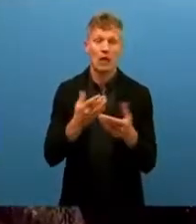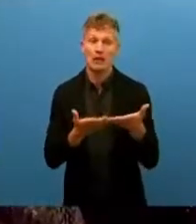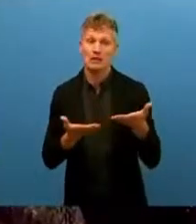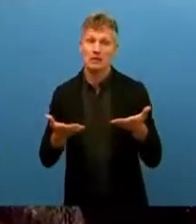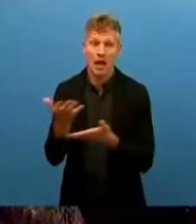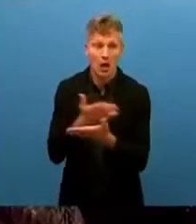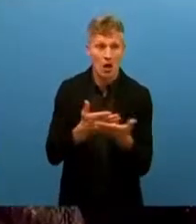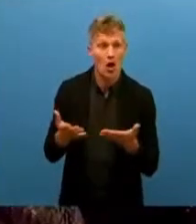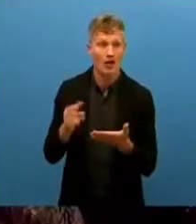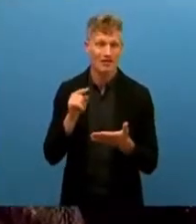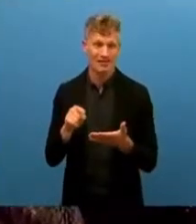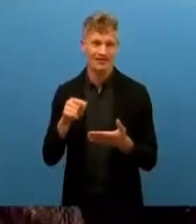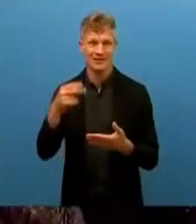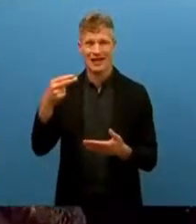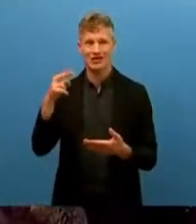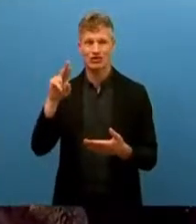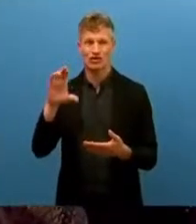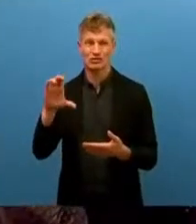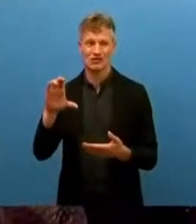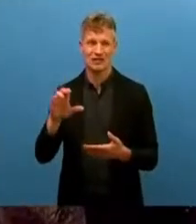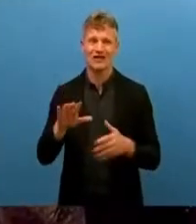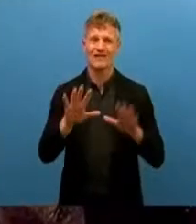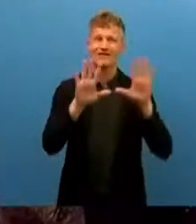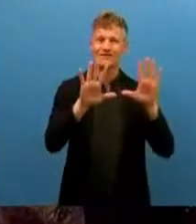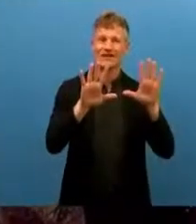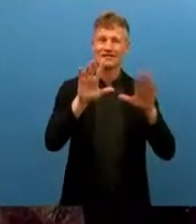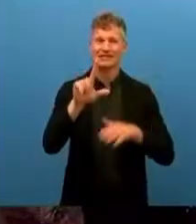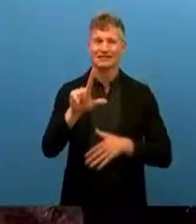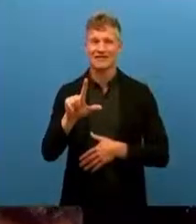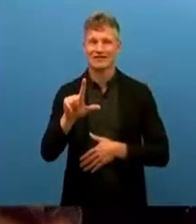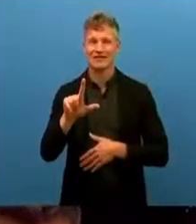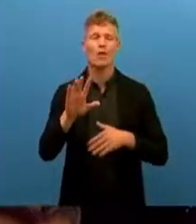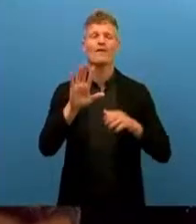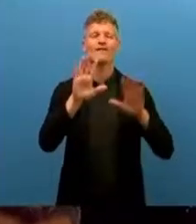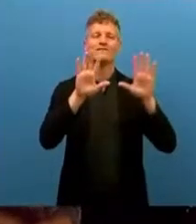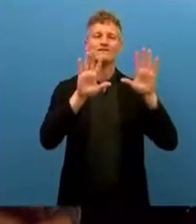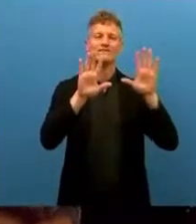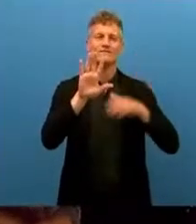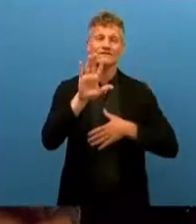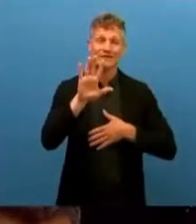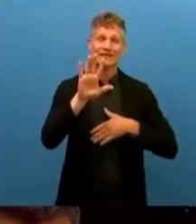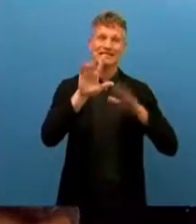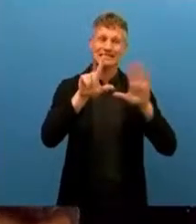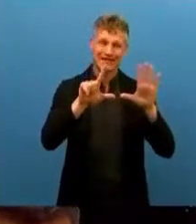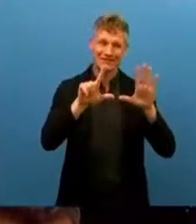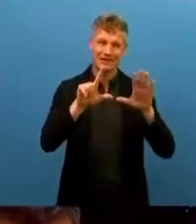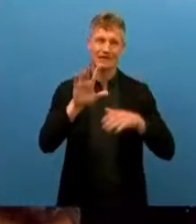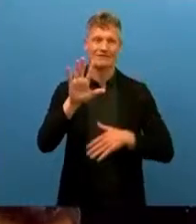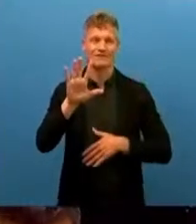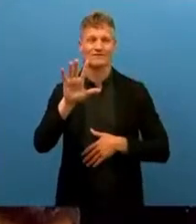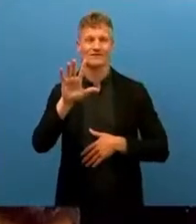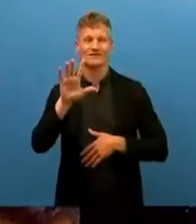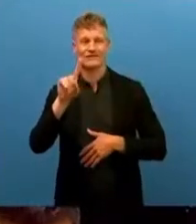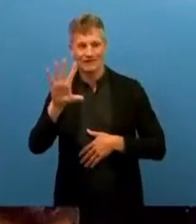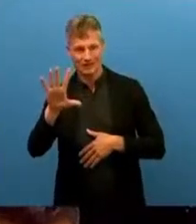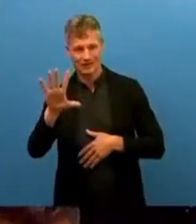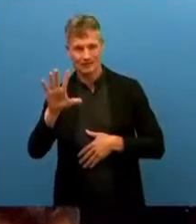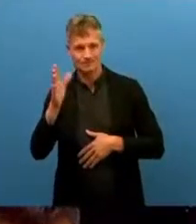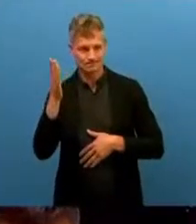HRC Resolution 57/15, as well as formalizing the role of the expert mechanism as an